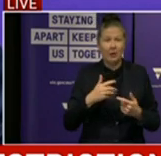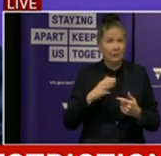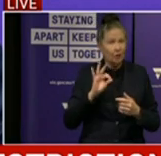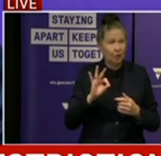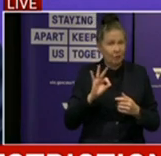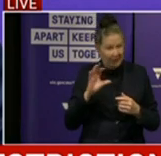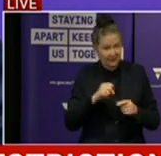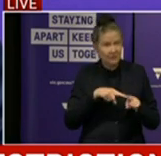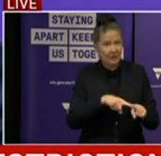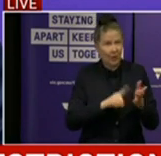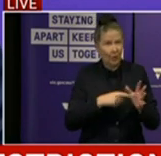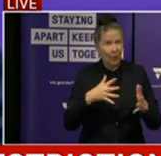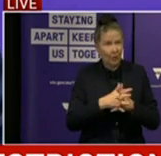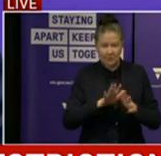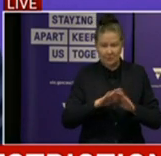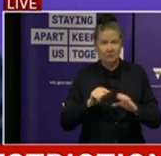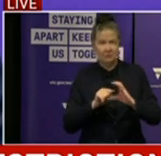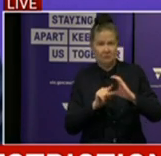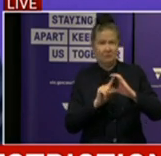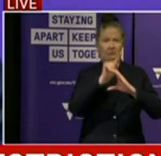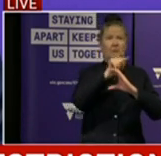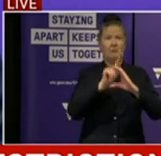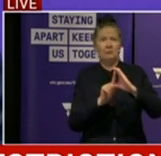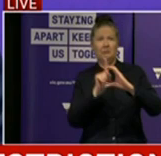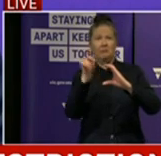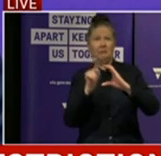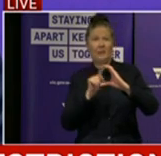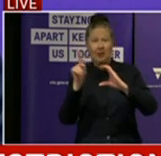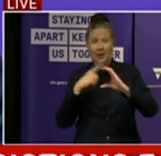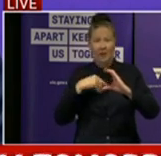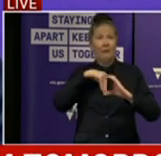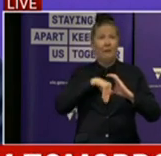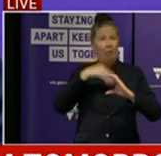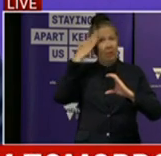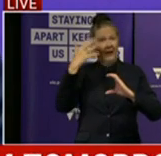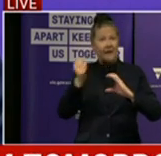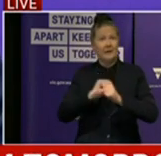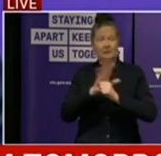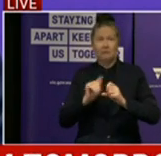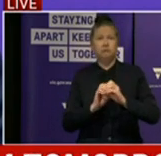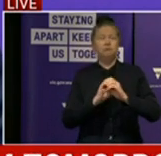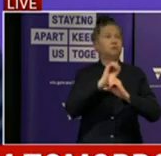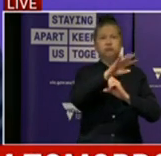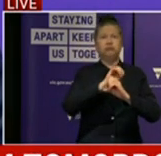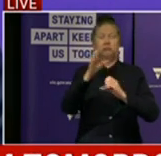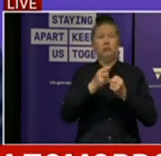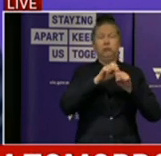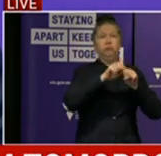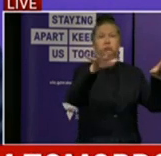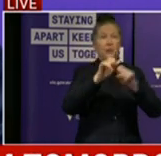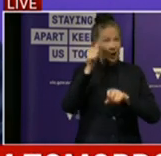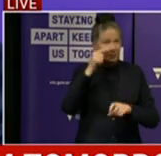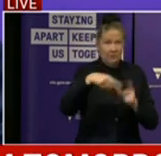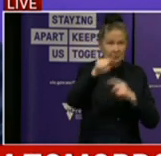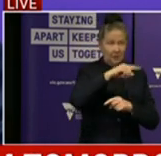Victoria from metropolitan Melbourne and potentially taking the virus with them. We know and understand that regional Victorians have done a mighty job,